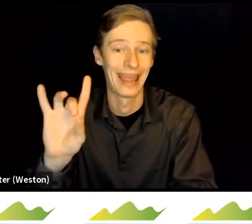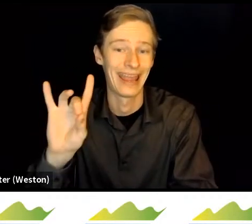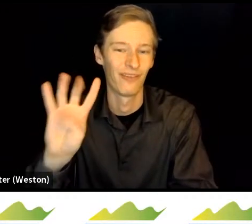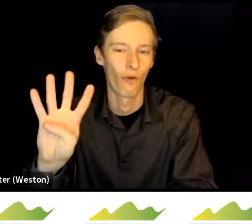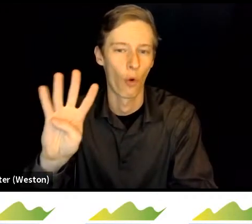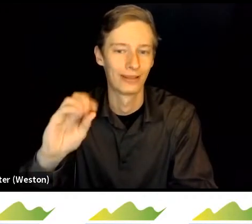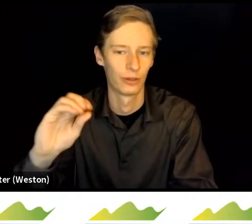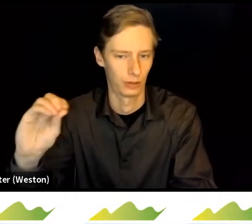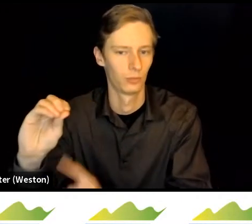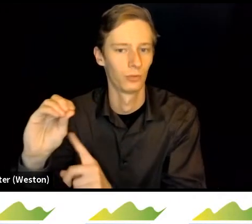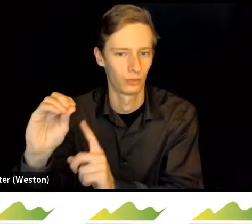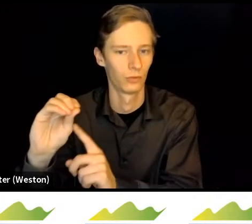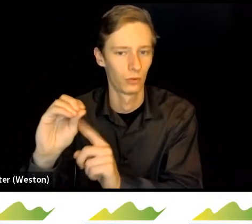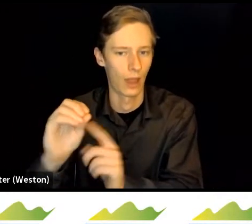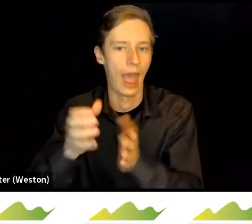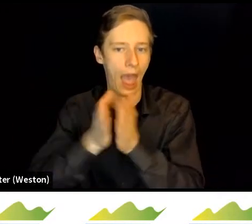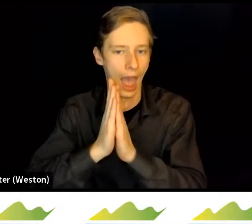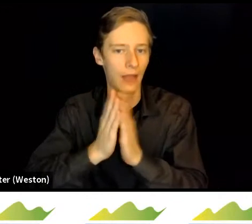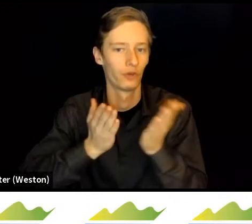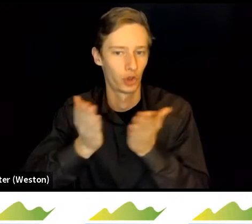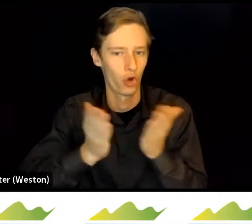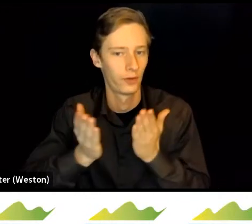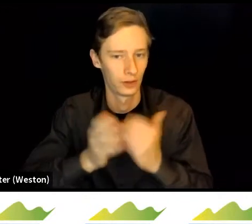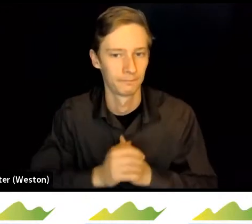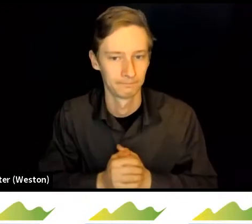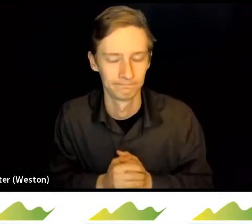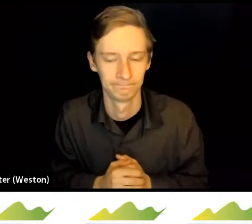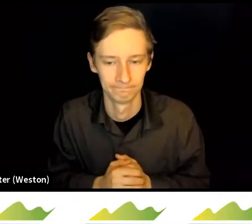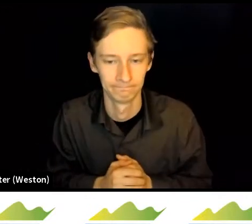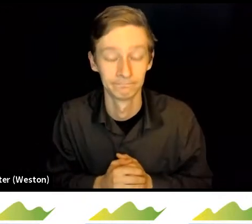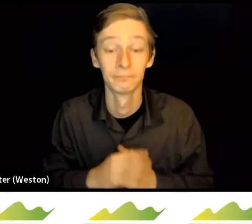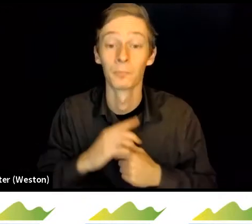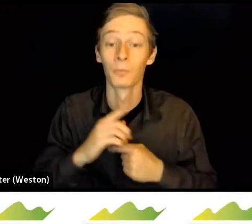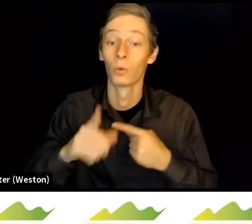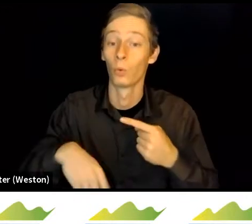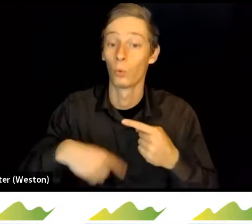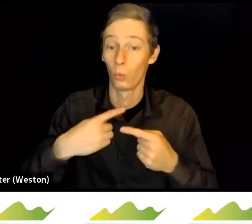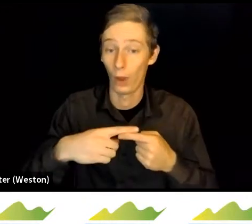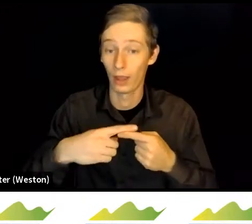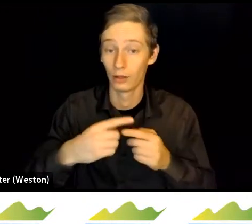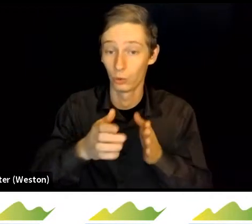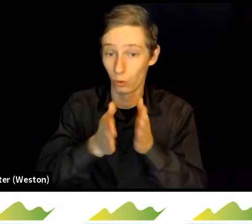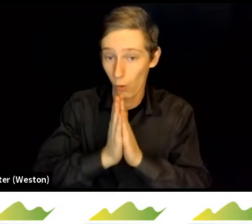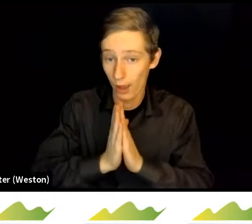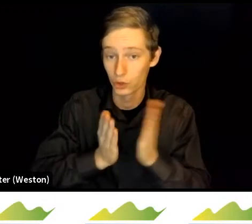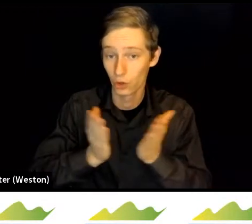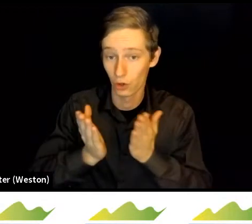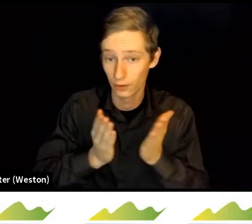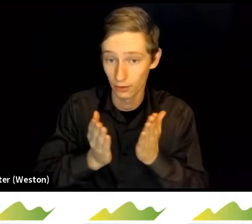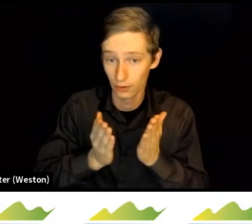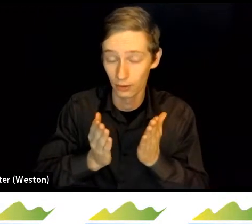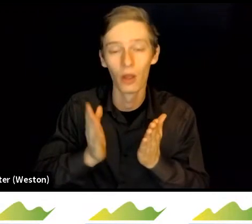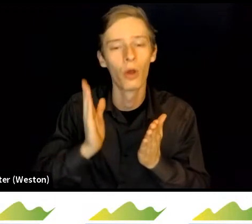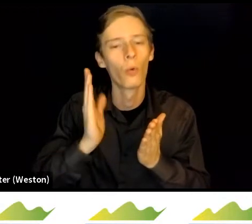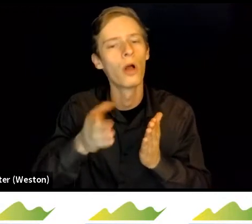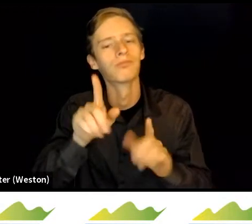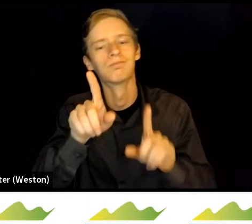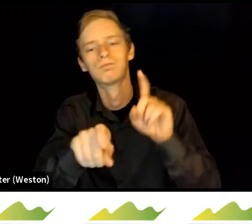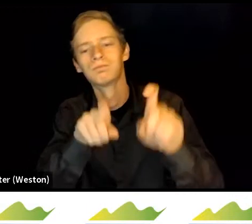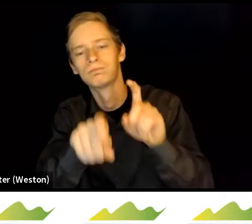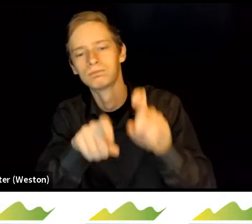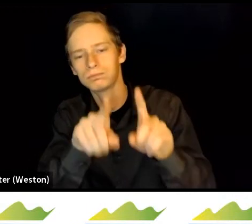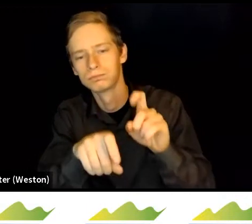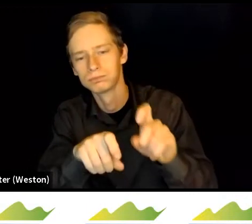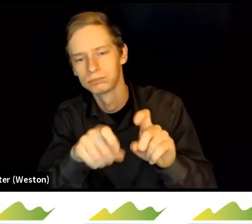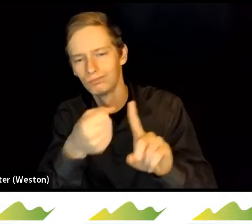540-961-8400, to access services. And when they request services, they'll be asked a few questions, and